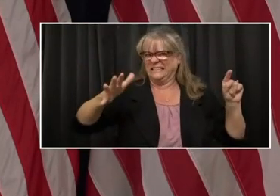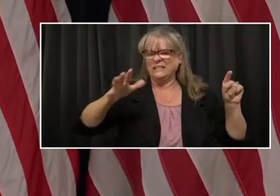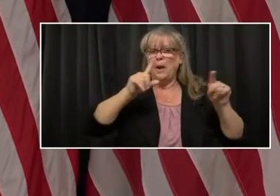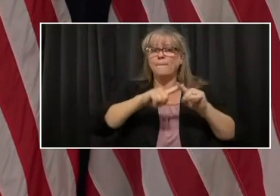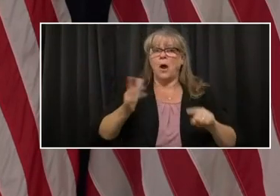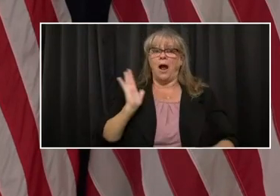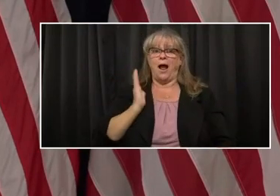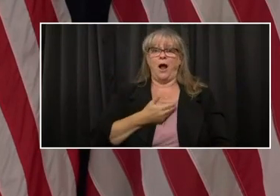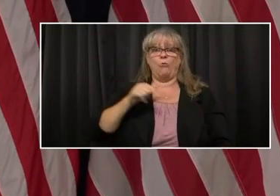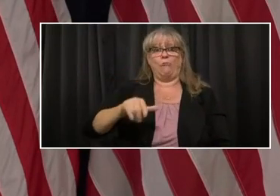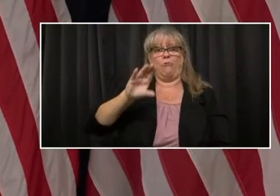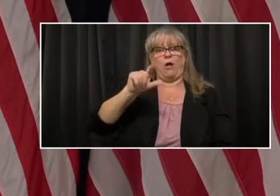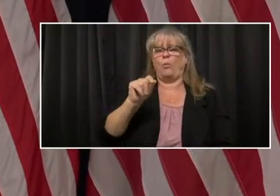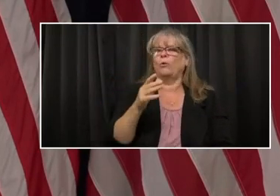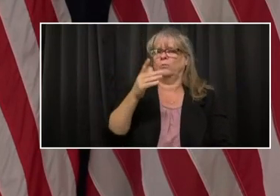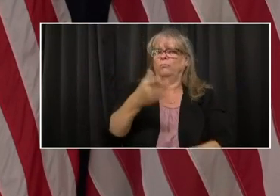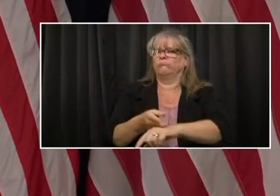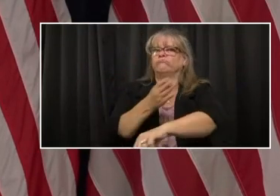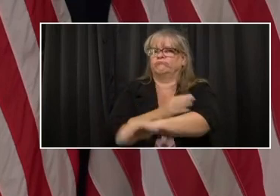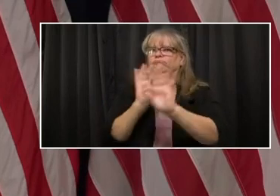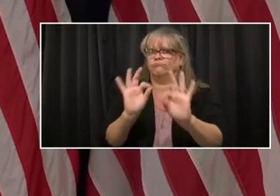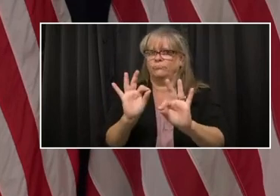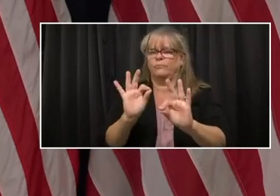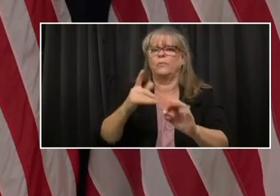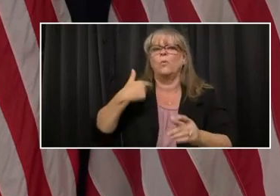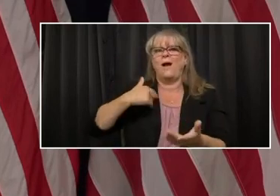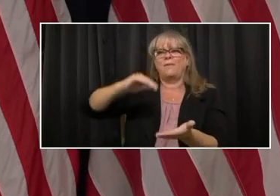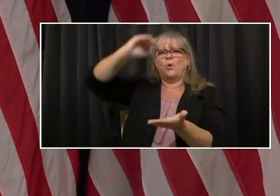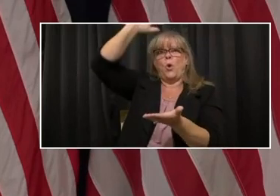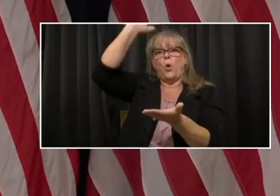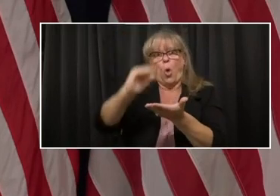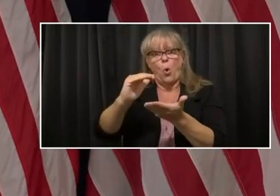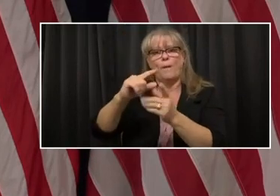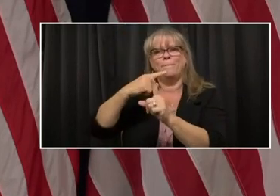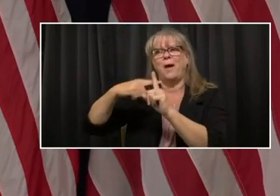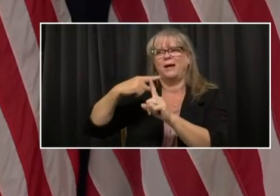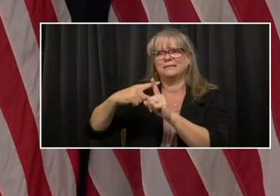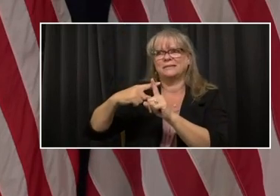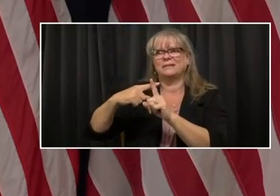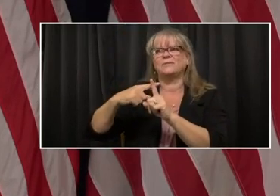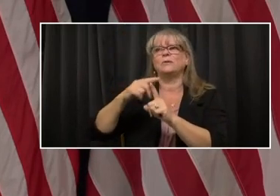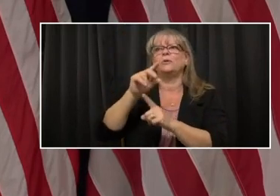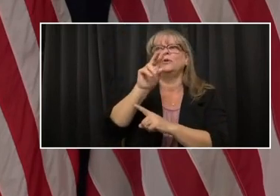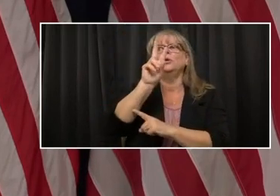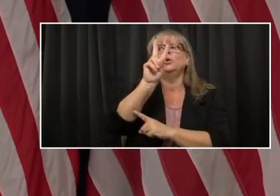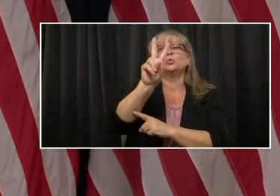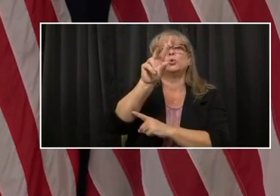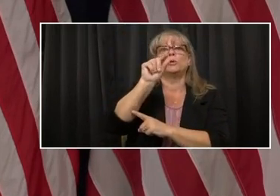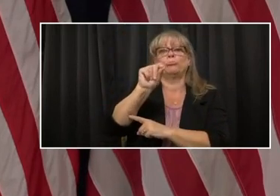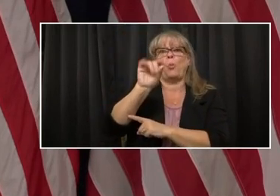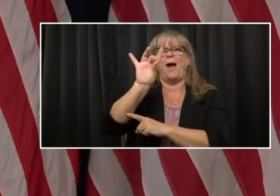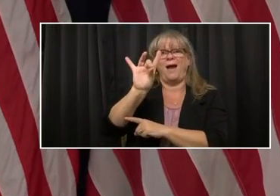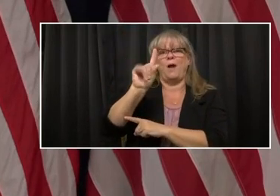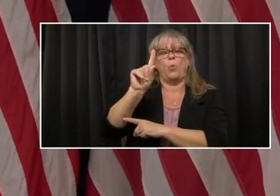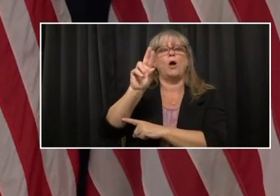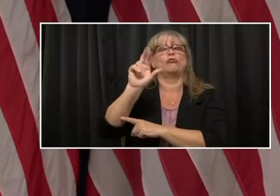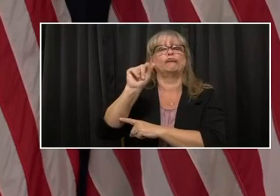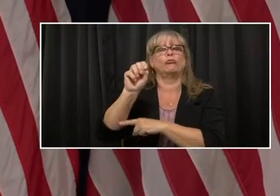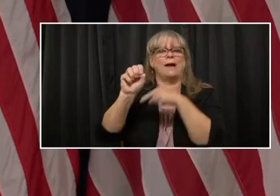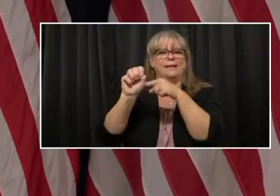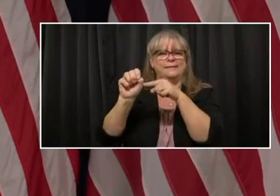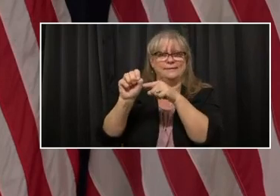since the testing program began at 2.18%. That's a result of two things: increased testing, that